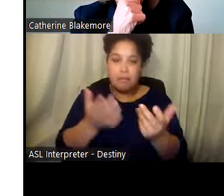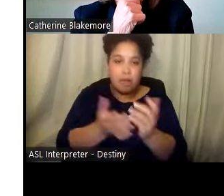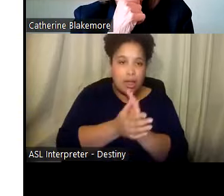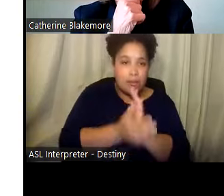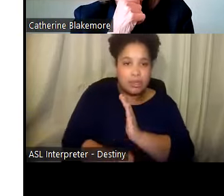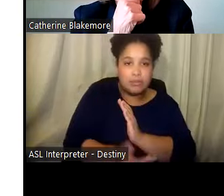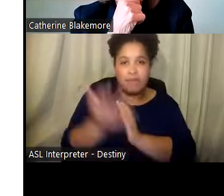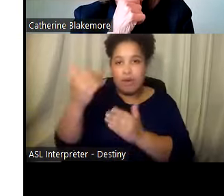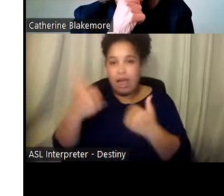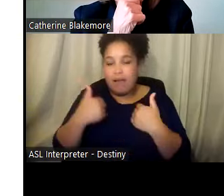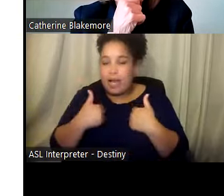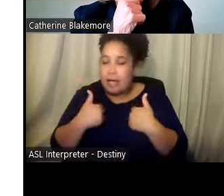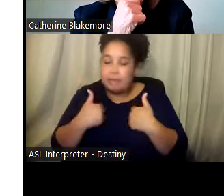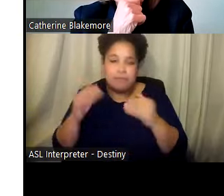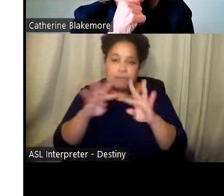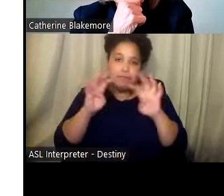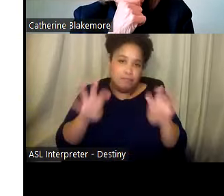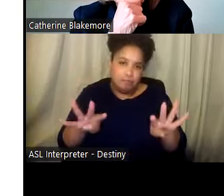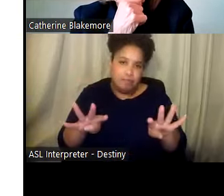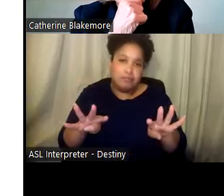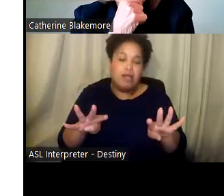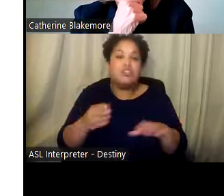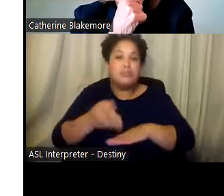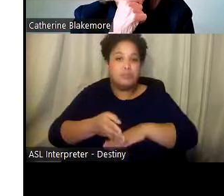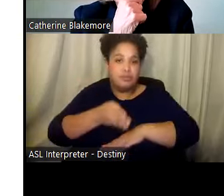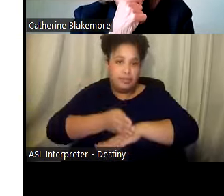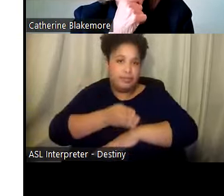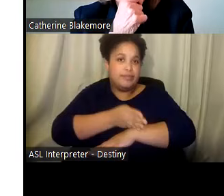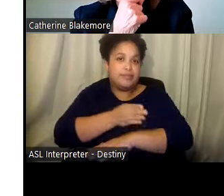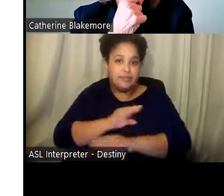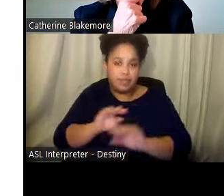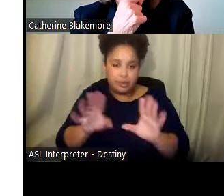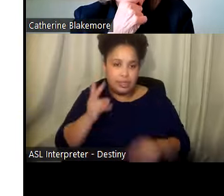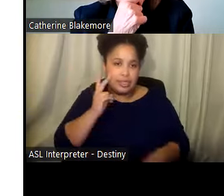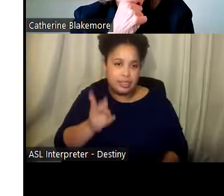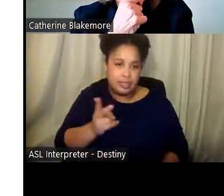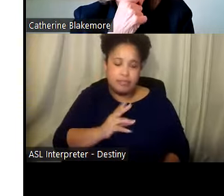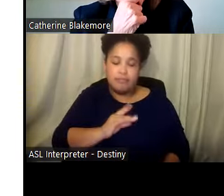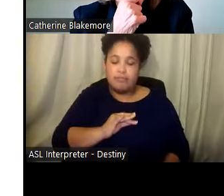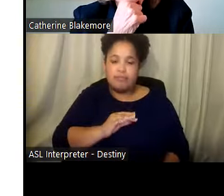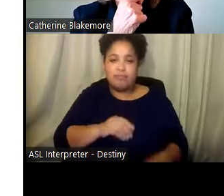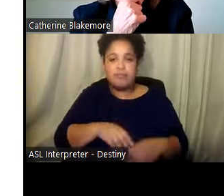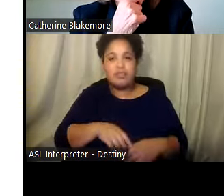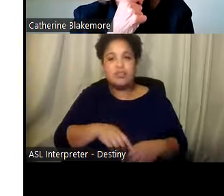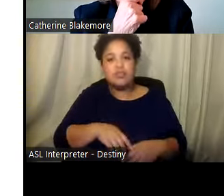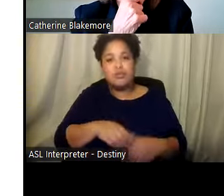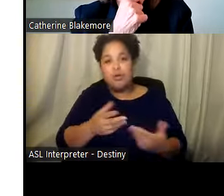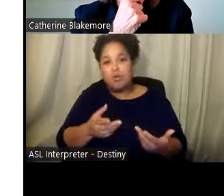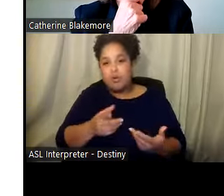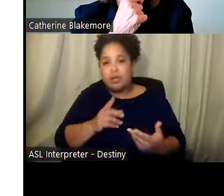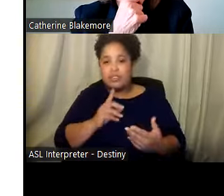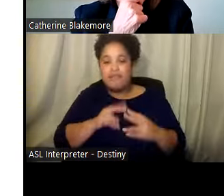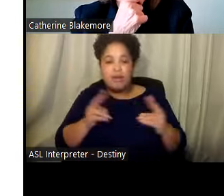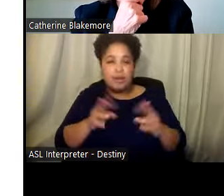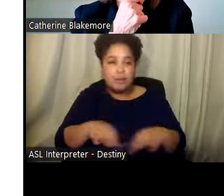that she once had is still questionable, but the improvement has been very remarkable. So it's very